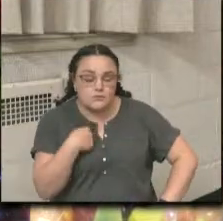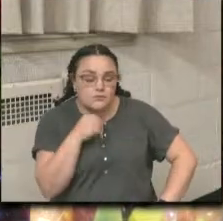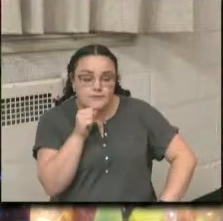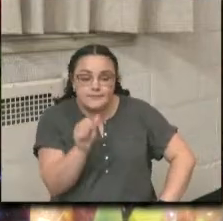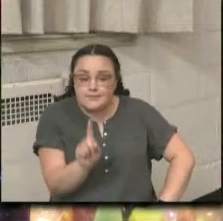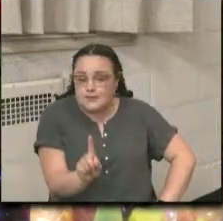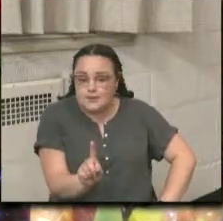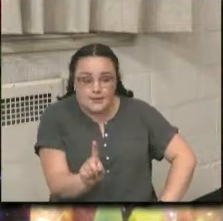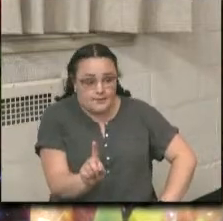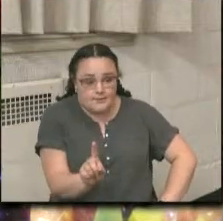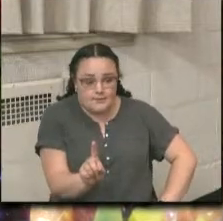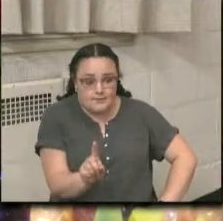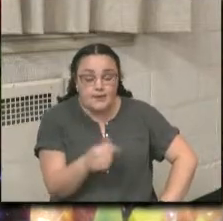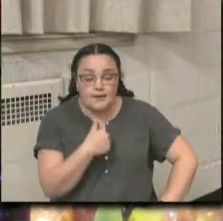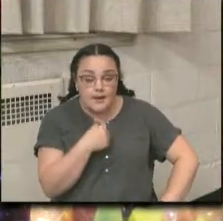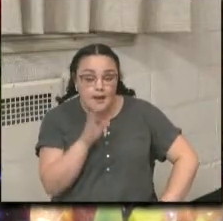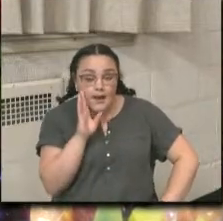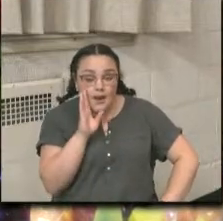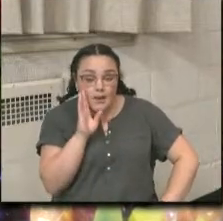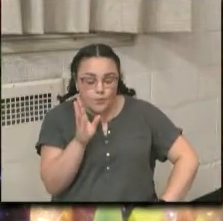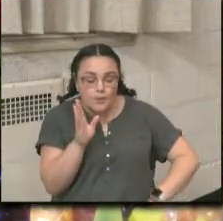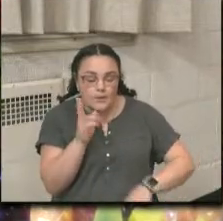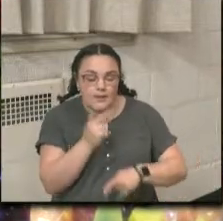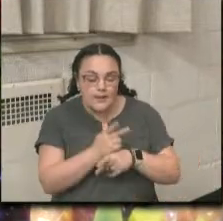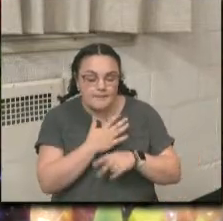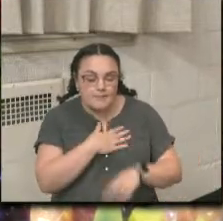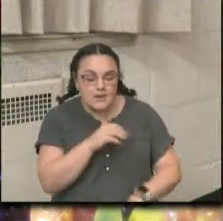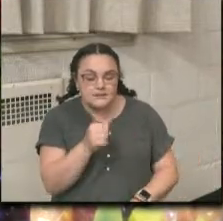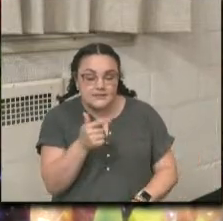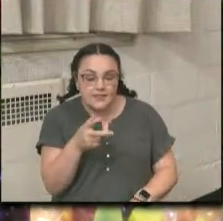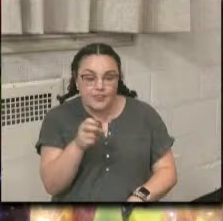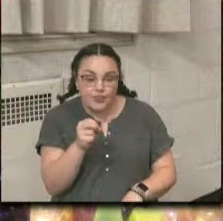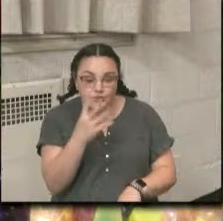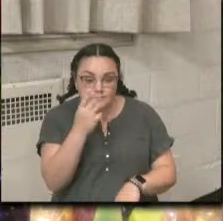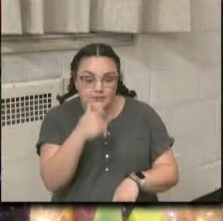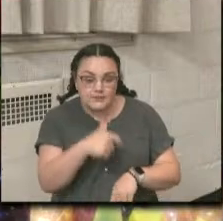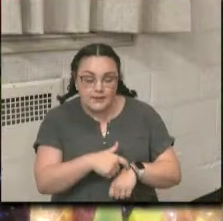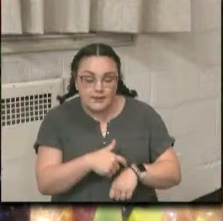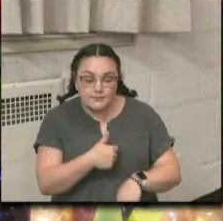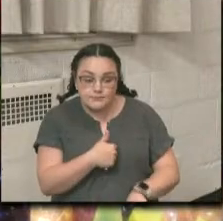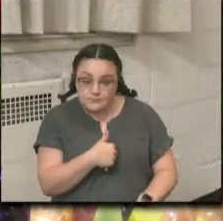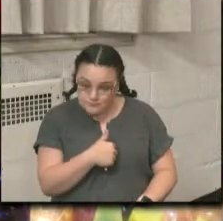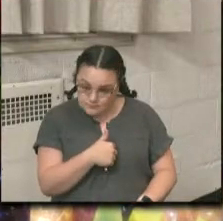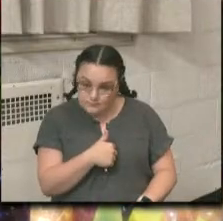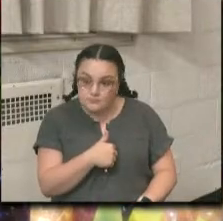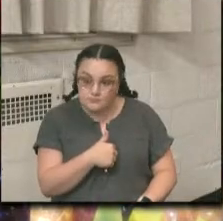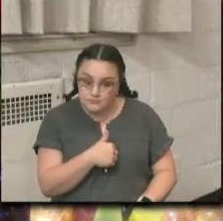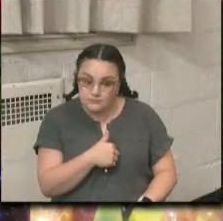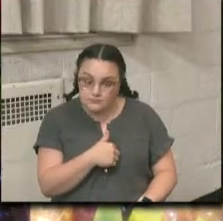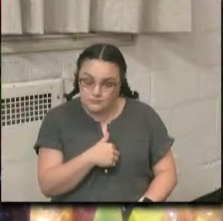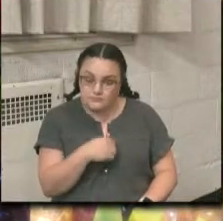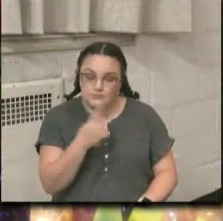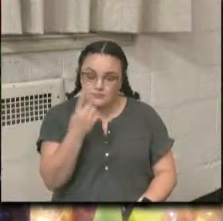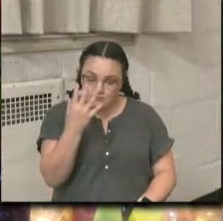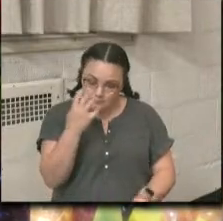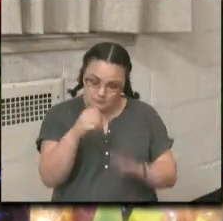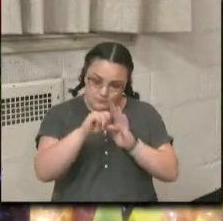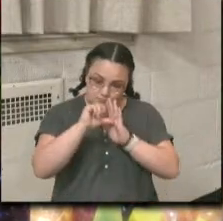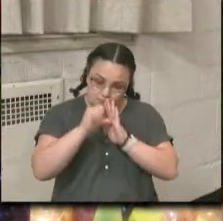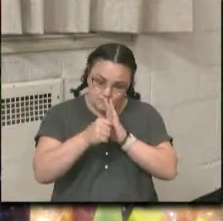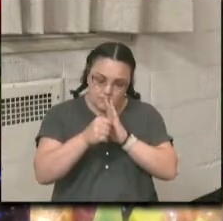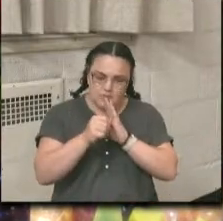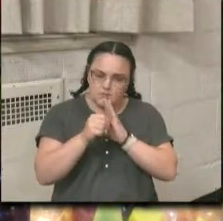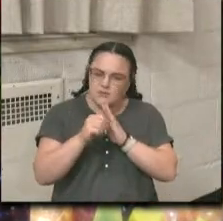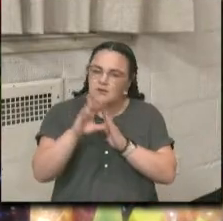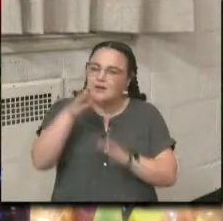keep my 10:30 bedtime. But I'd like to also, what I'd like to say to all of you, by God's